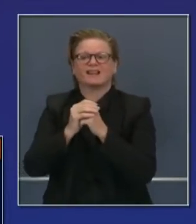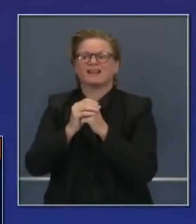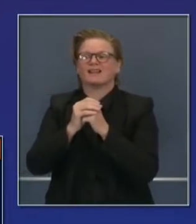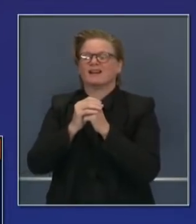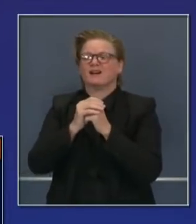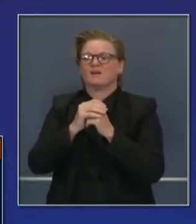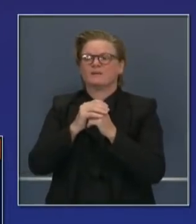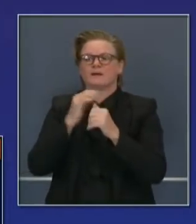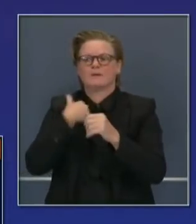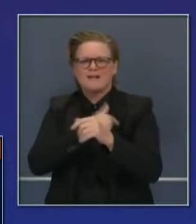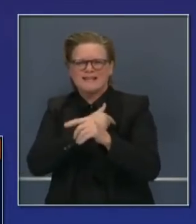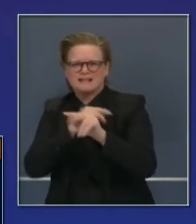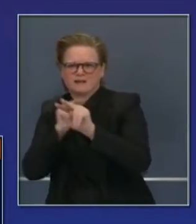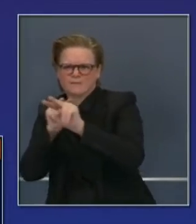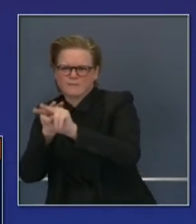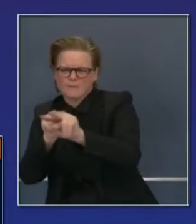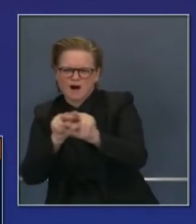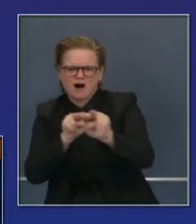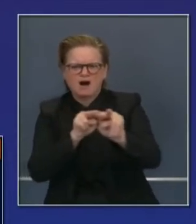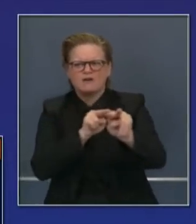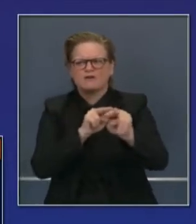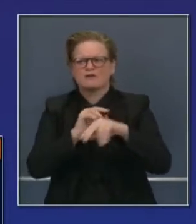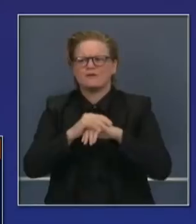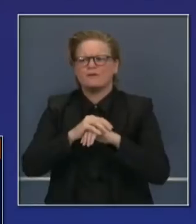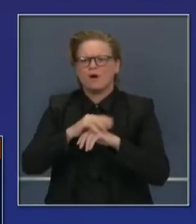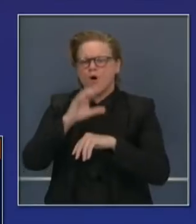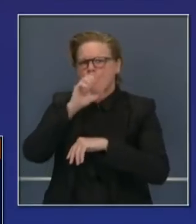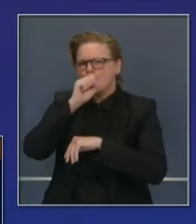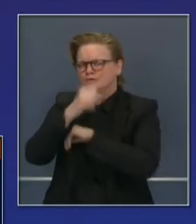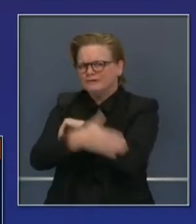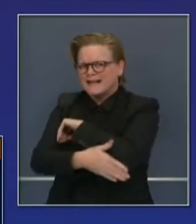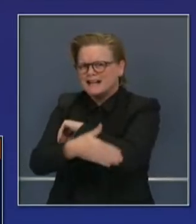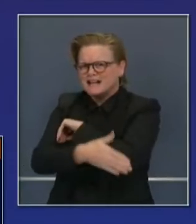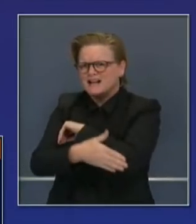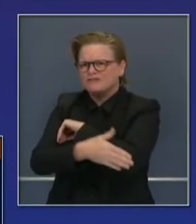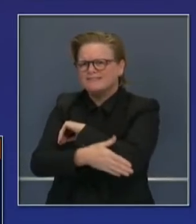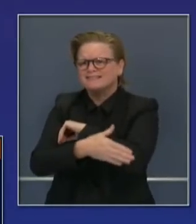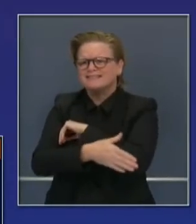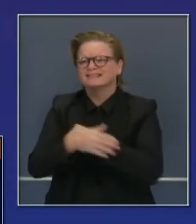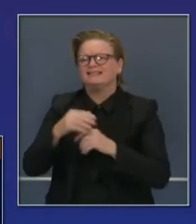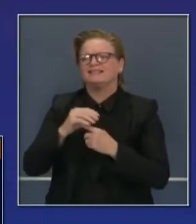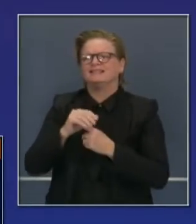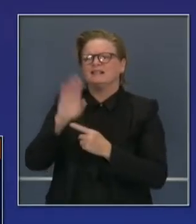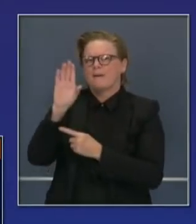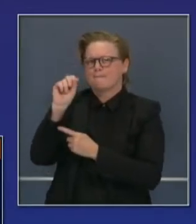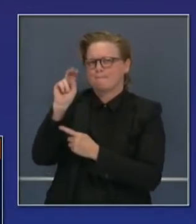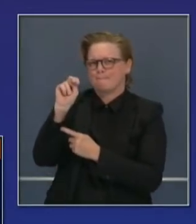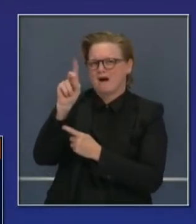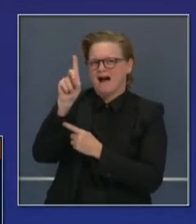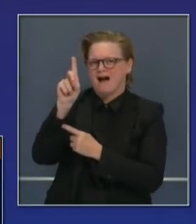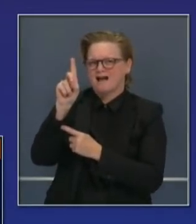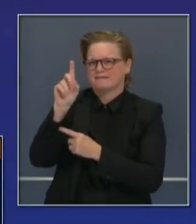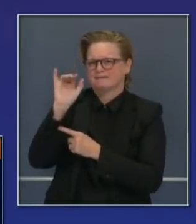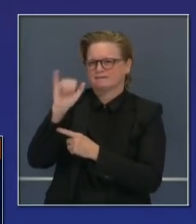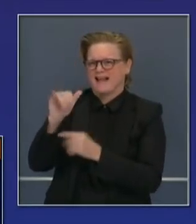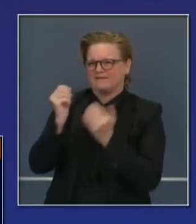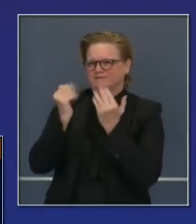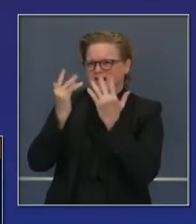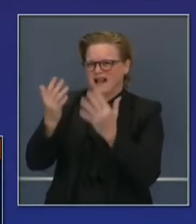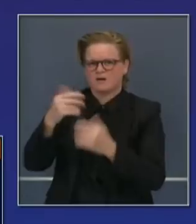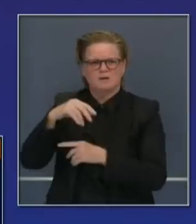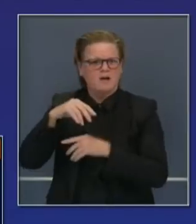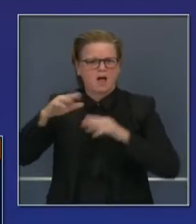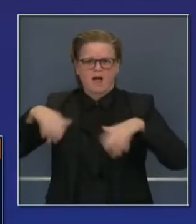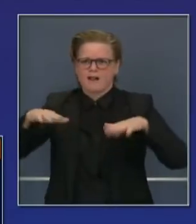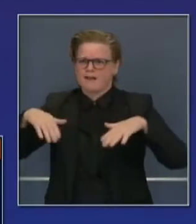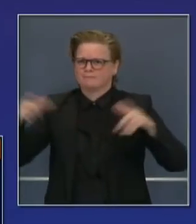monitoring a number of fires, one in particular in Orange County, the Bond fire. It's 0% contained, 6,600 acres. We